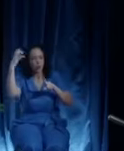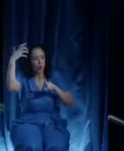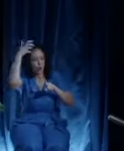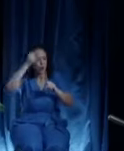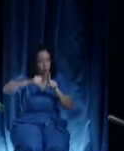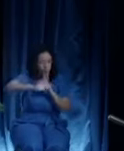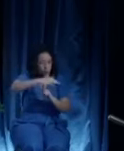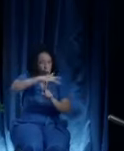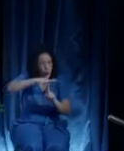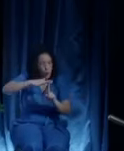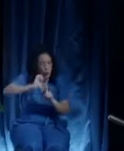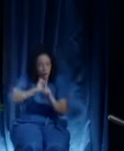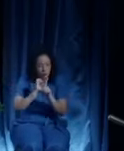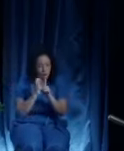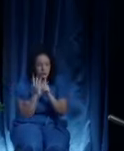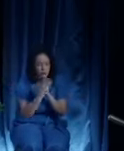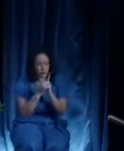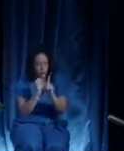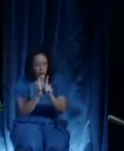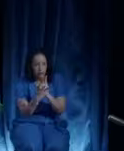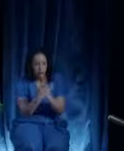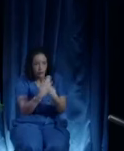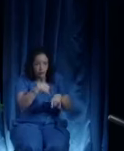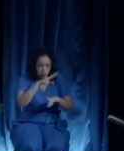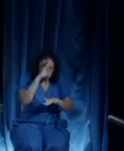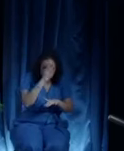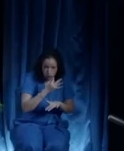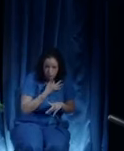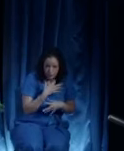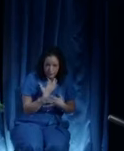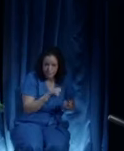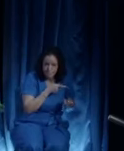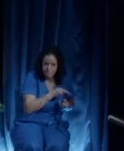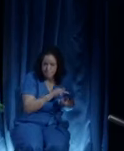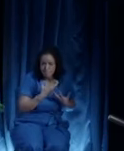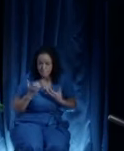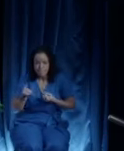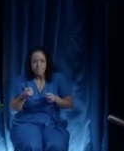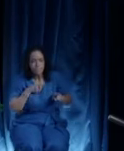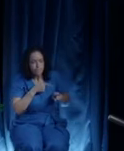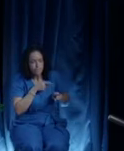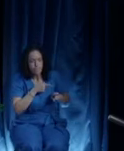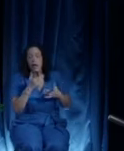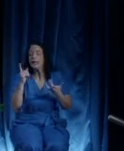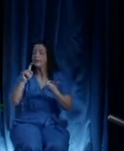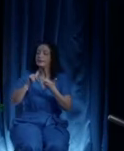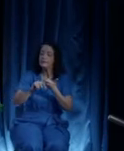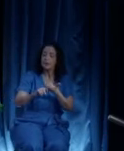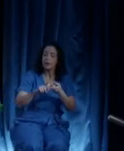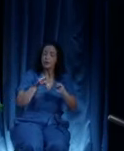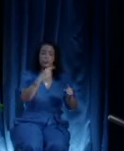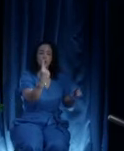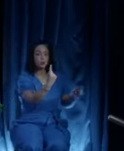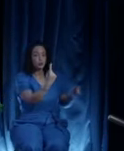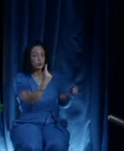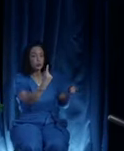dangerous was the Tudor court? It depends who you are and when you are